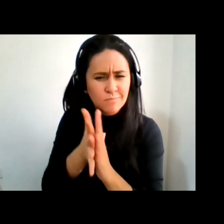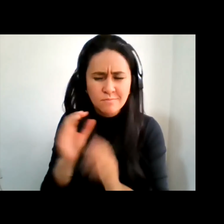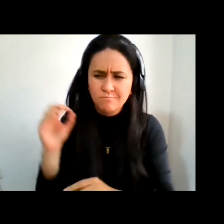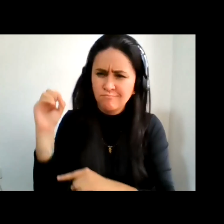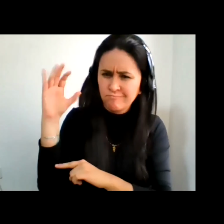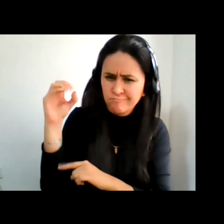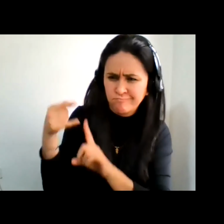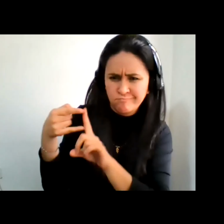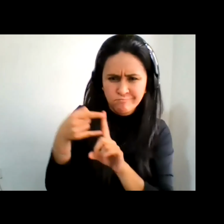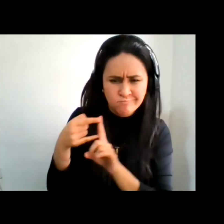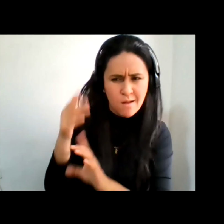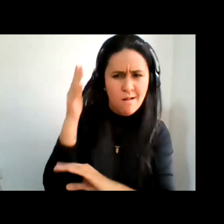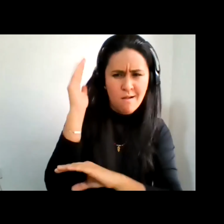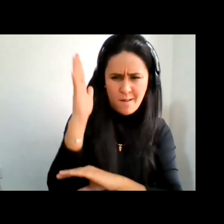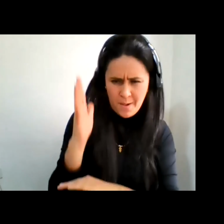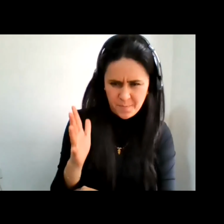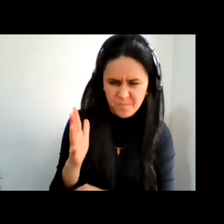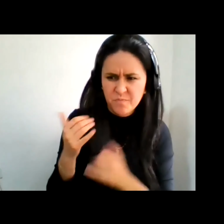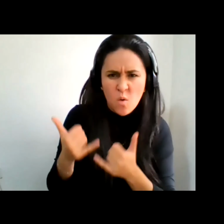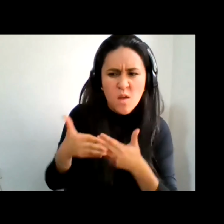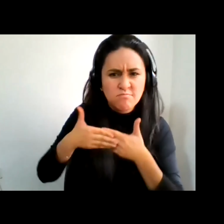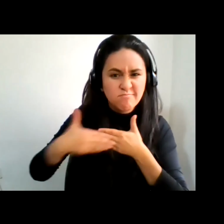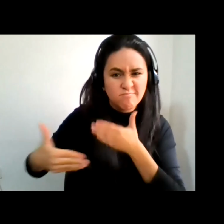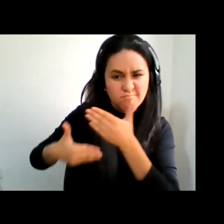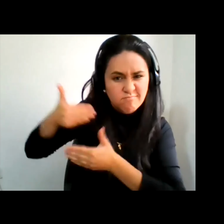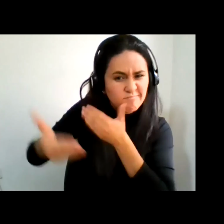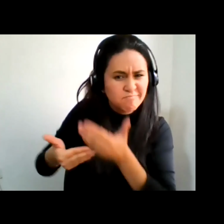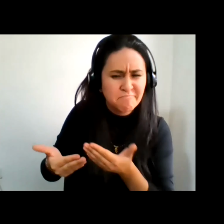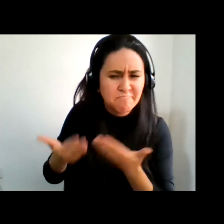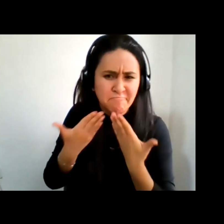themselves? And lastly, next steps